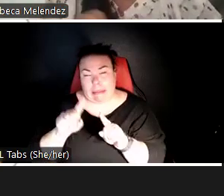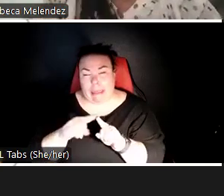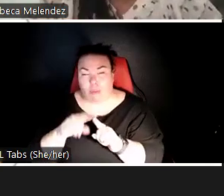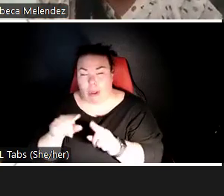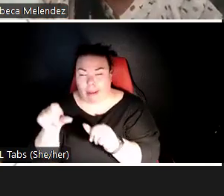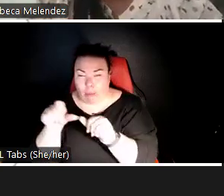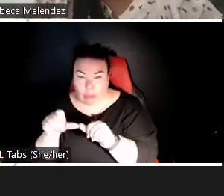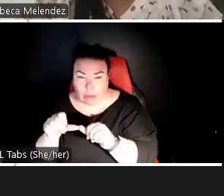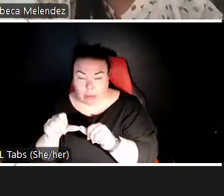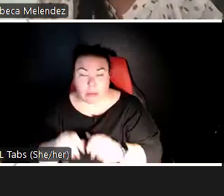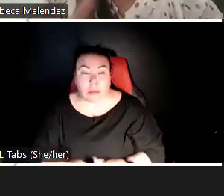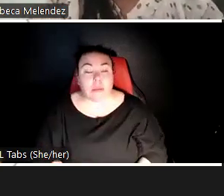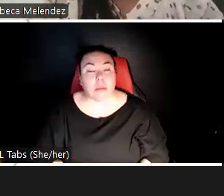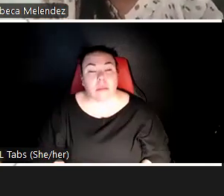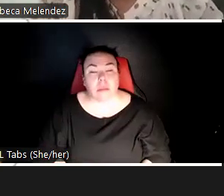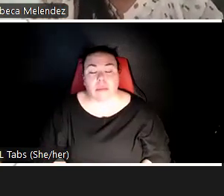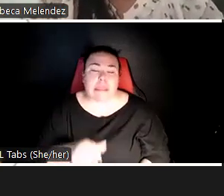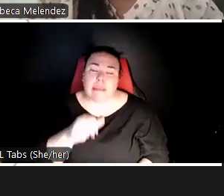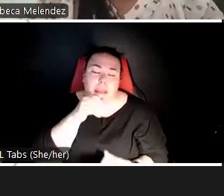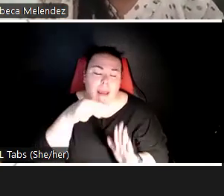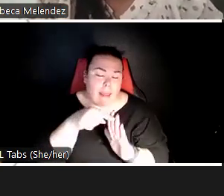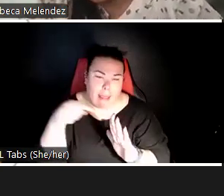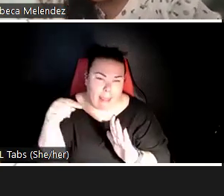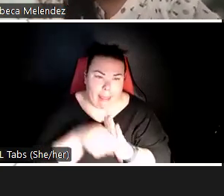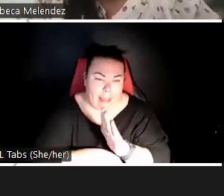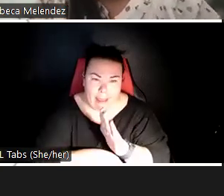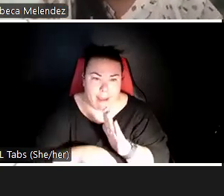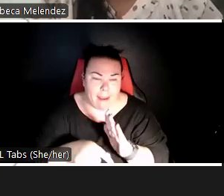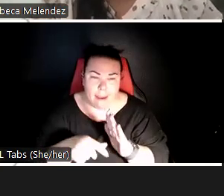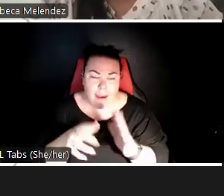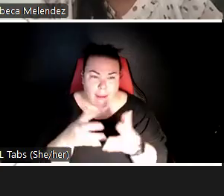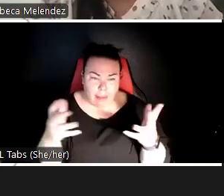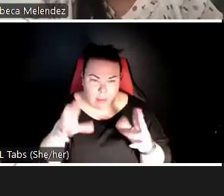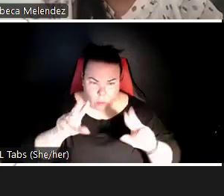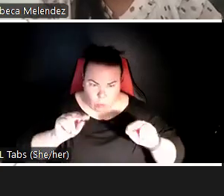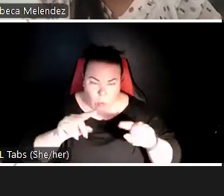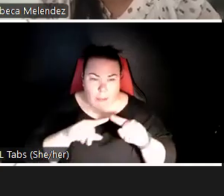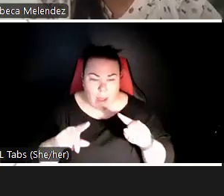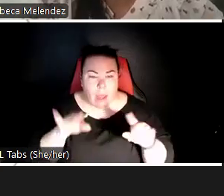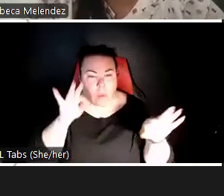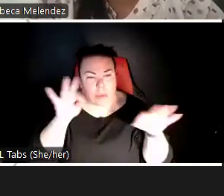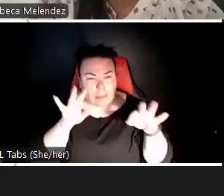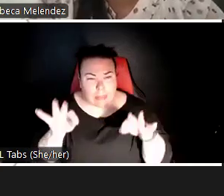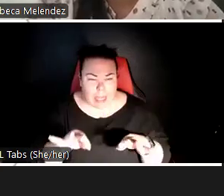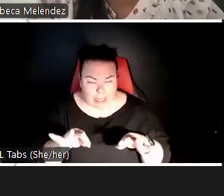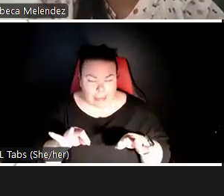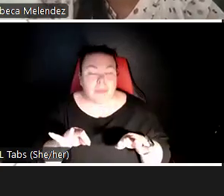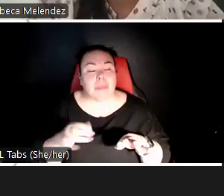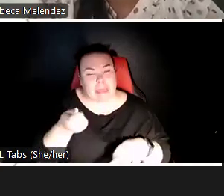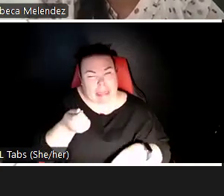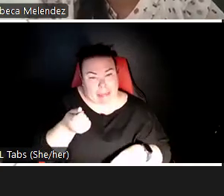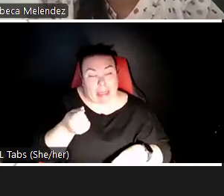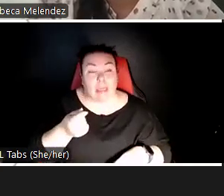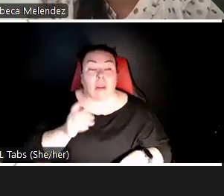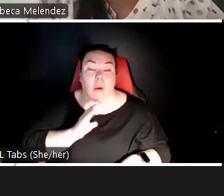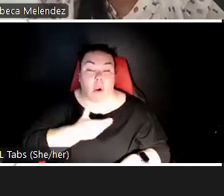too deep into this, but just to give you an idea where we are today, we've expanded our organization